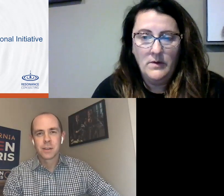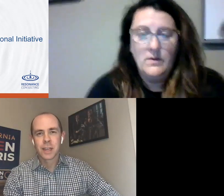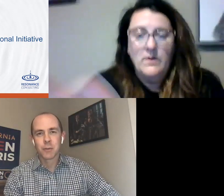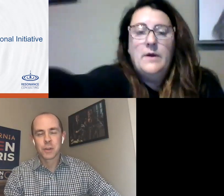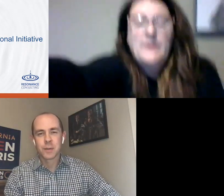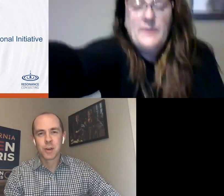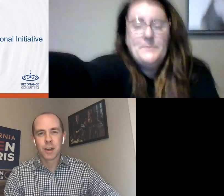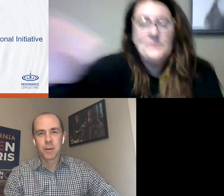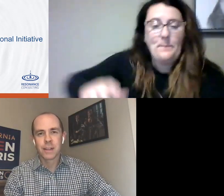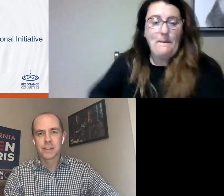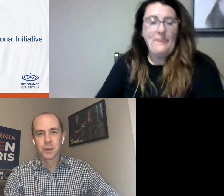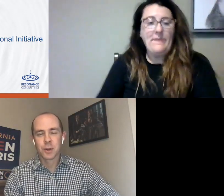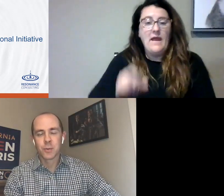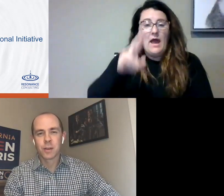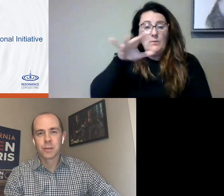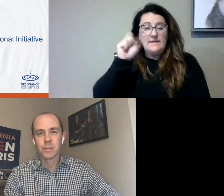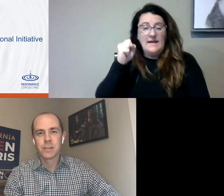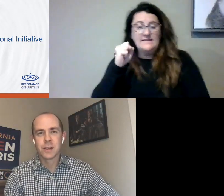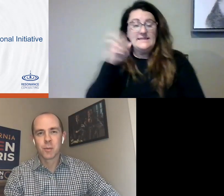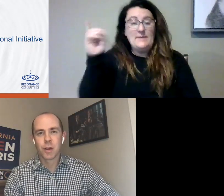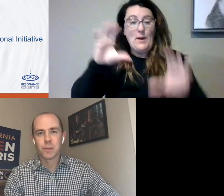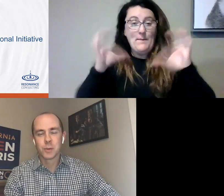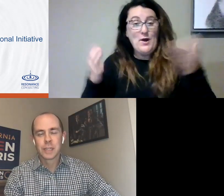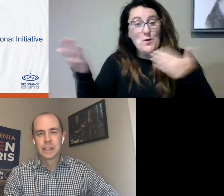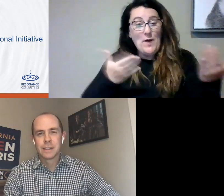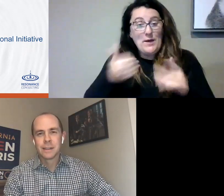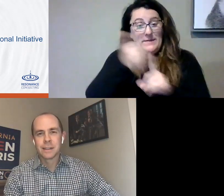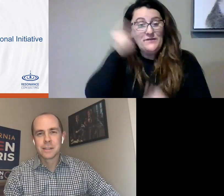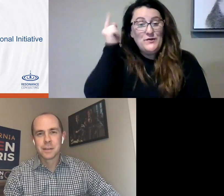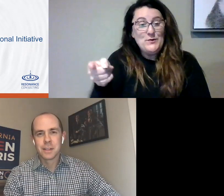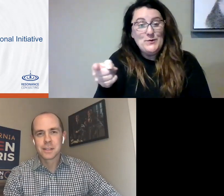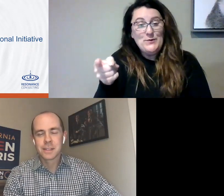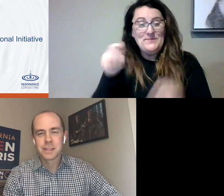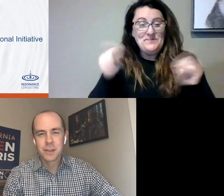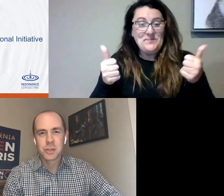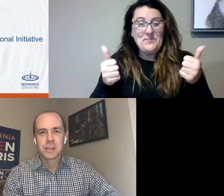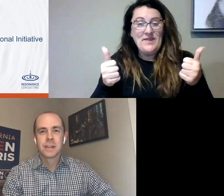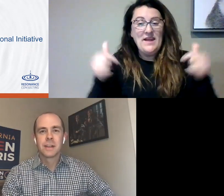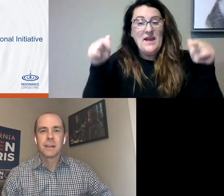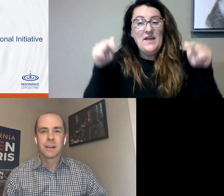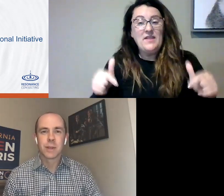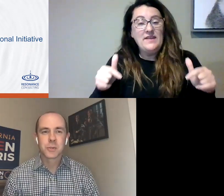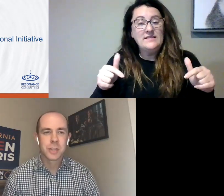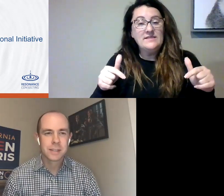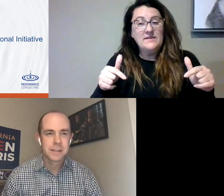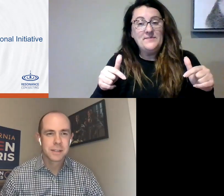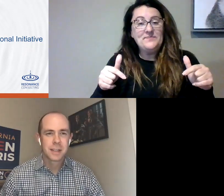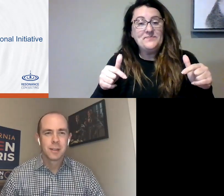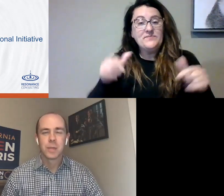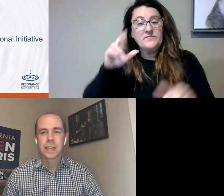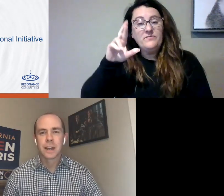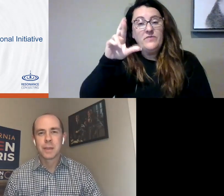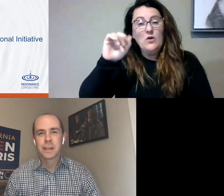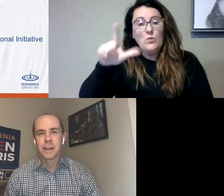Hicks, Chair of the California Democratic Party, and certainly want to welcome each and every one of you to this session on racial